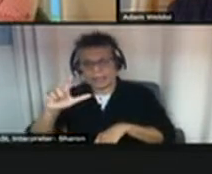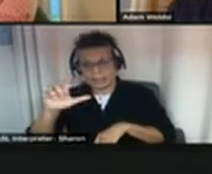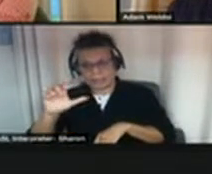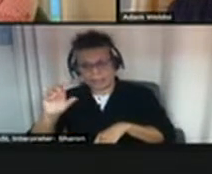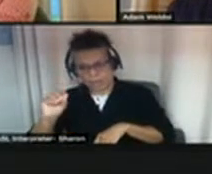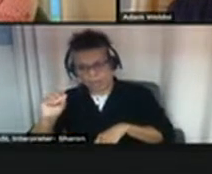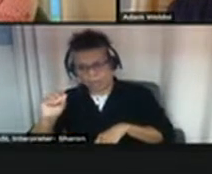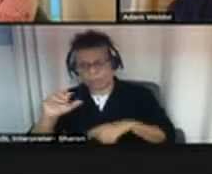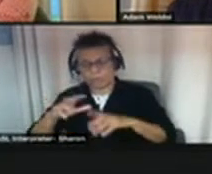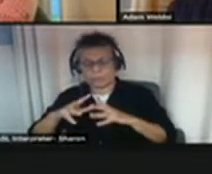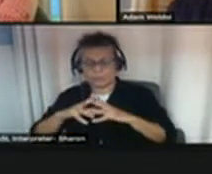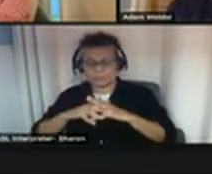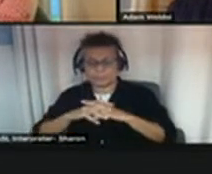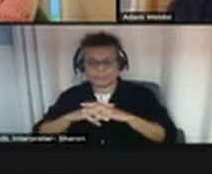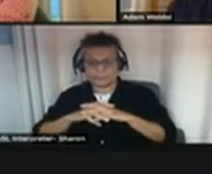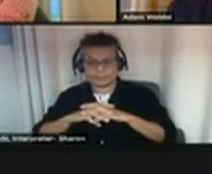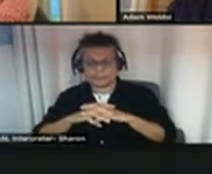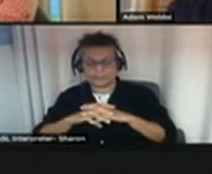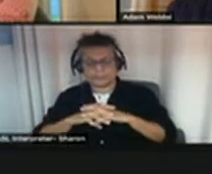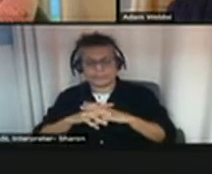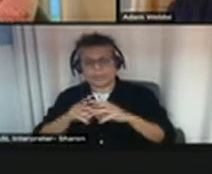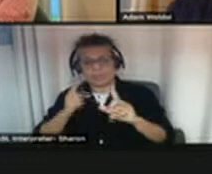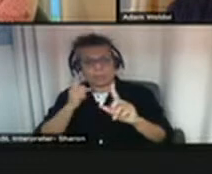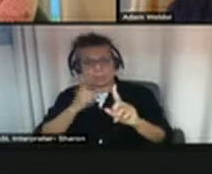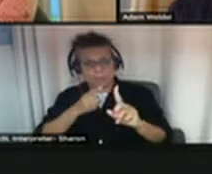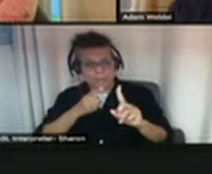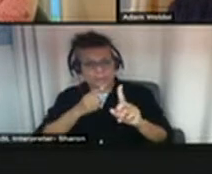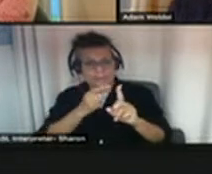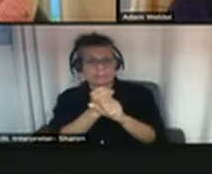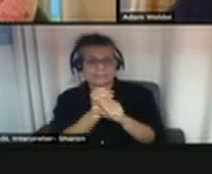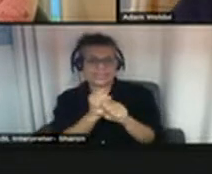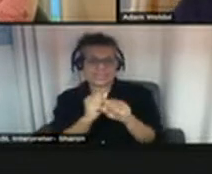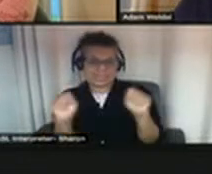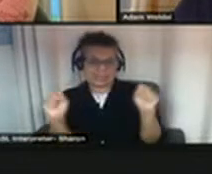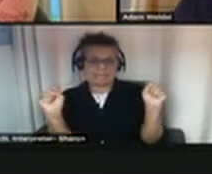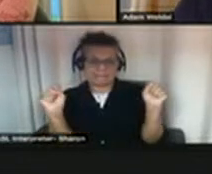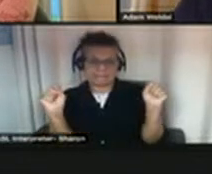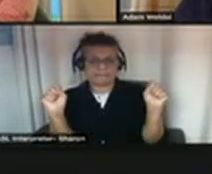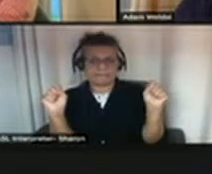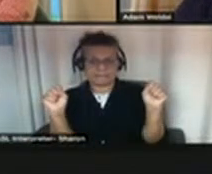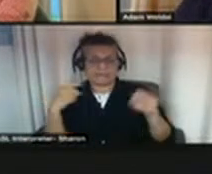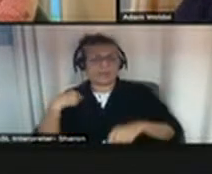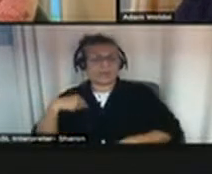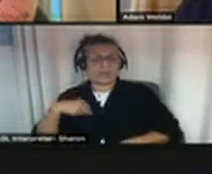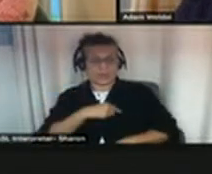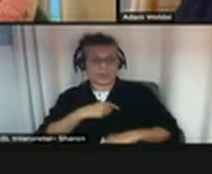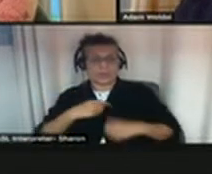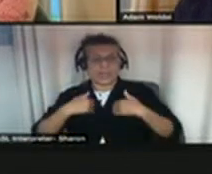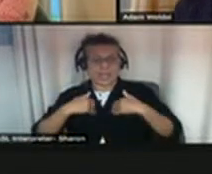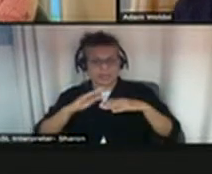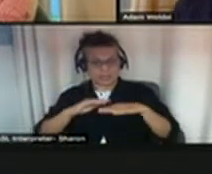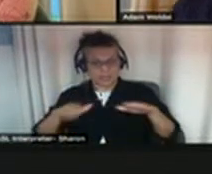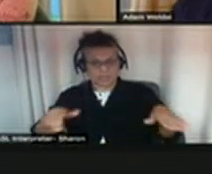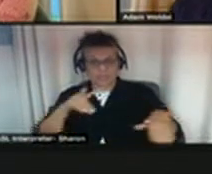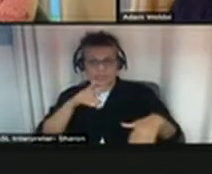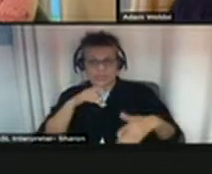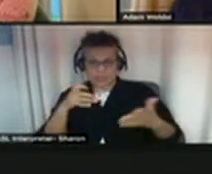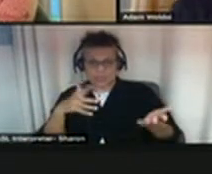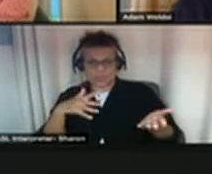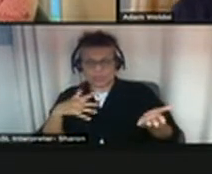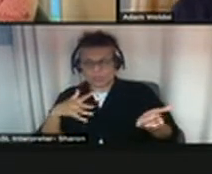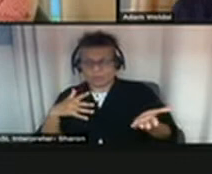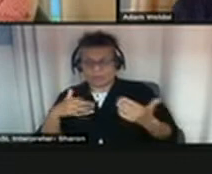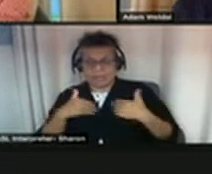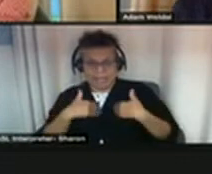comes down, you know, to a safety issue. I think that, you know, we have children that are immune compromised,